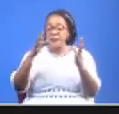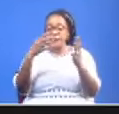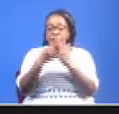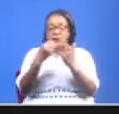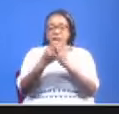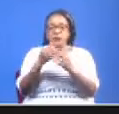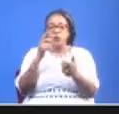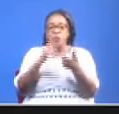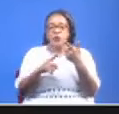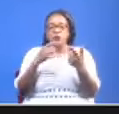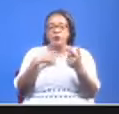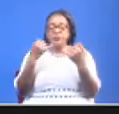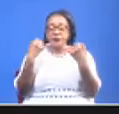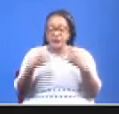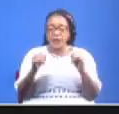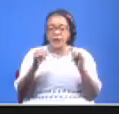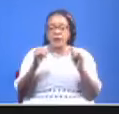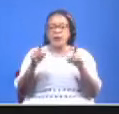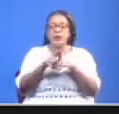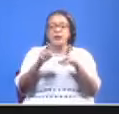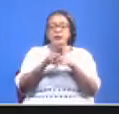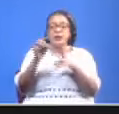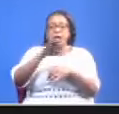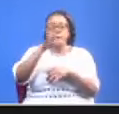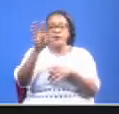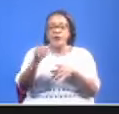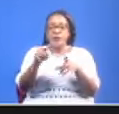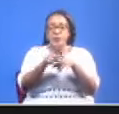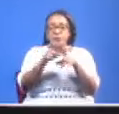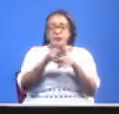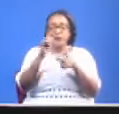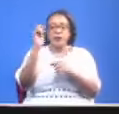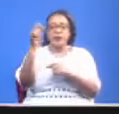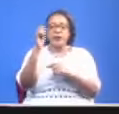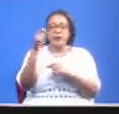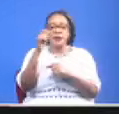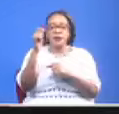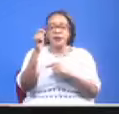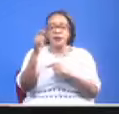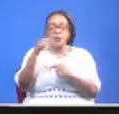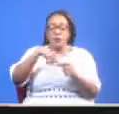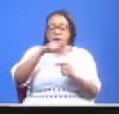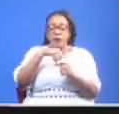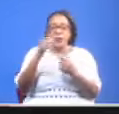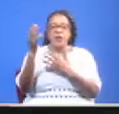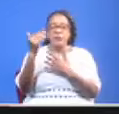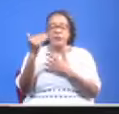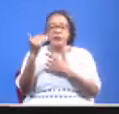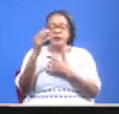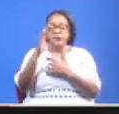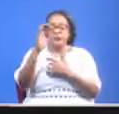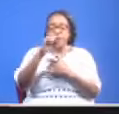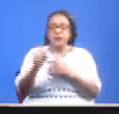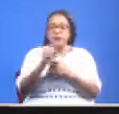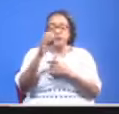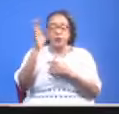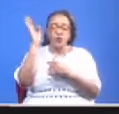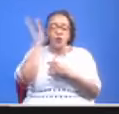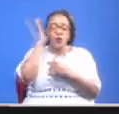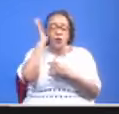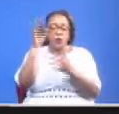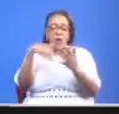been looking for as Africa and as country Kenya. We expect that CS Aden Duale will arrive here in